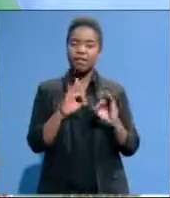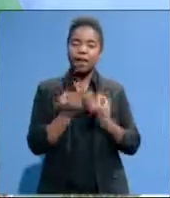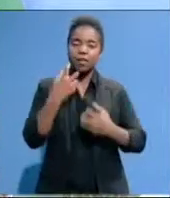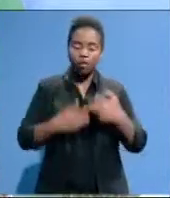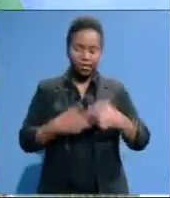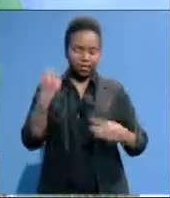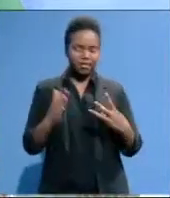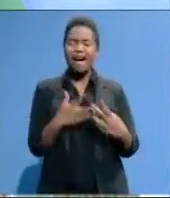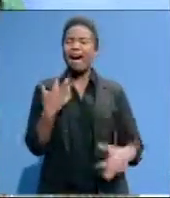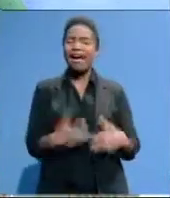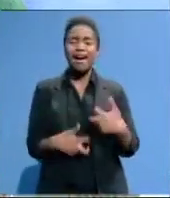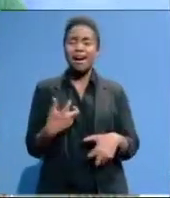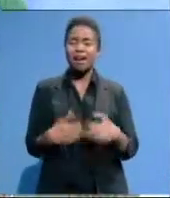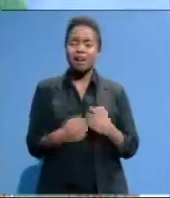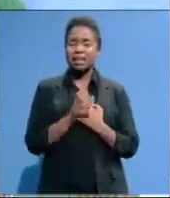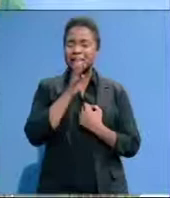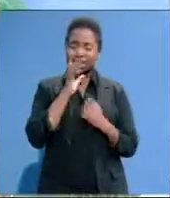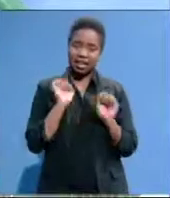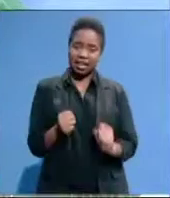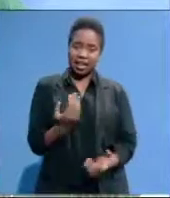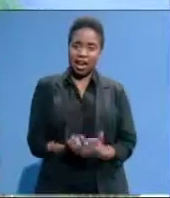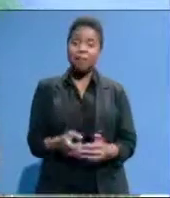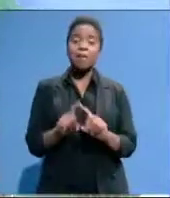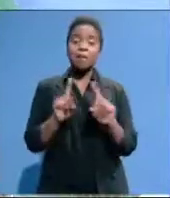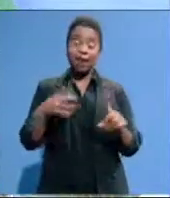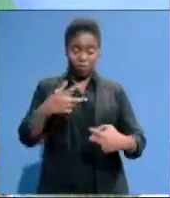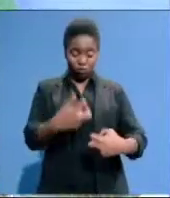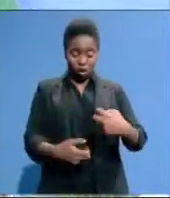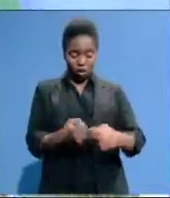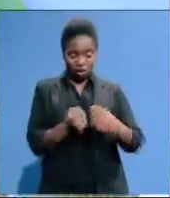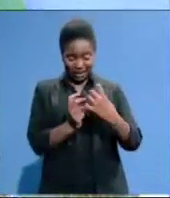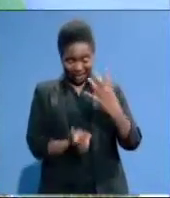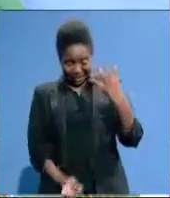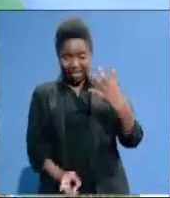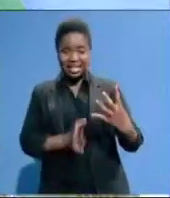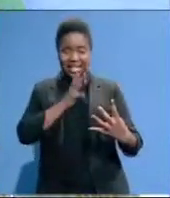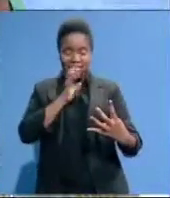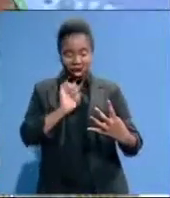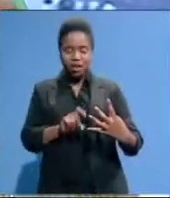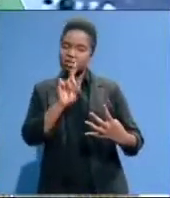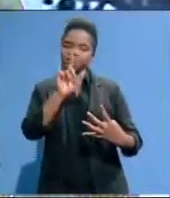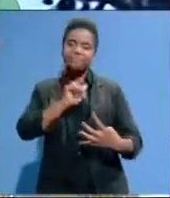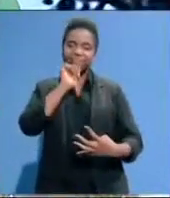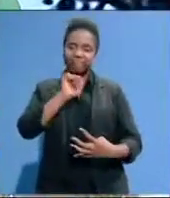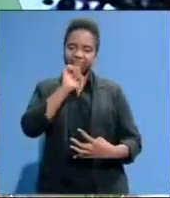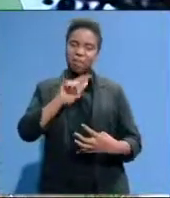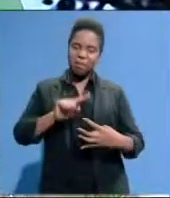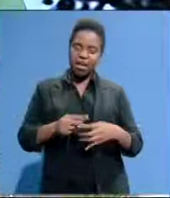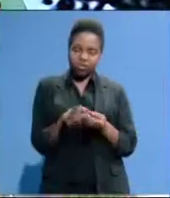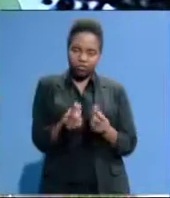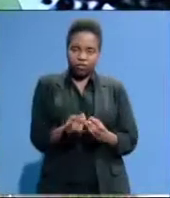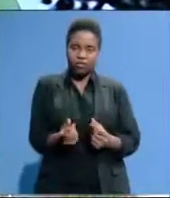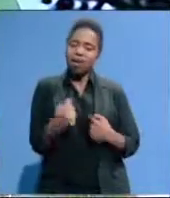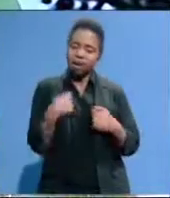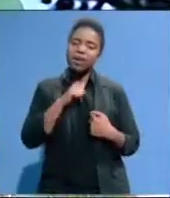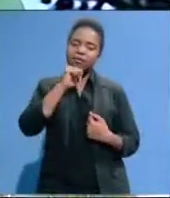you have whatever kind of problems. And for me, I think it takes a type of consciousness, to say, this is how I'm moving myself forward. And I